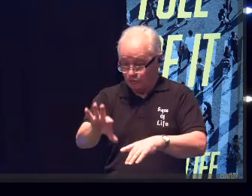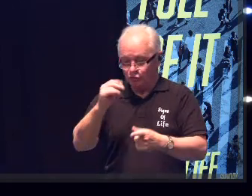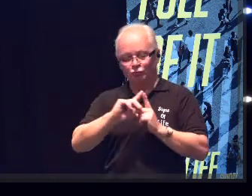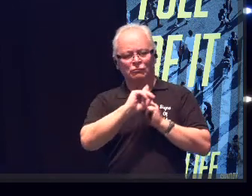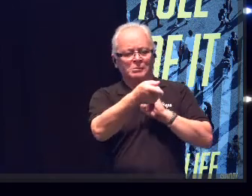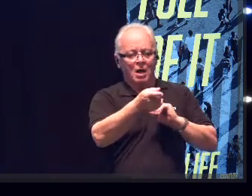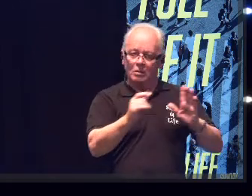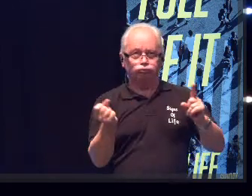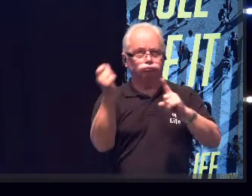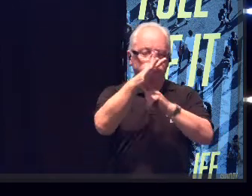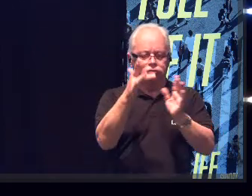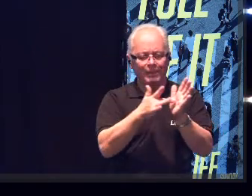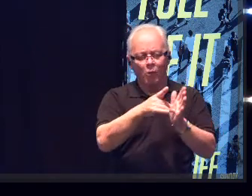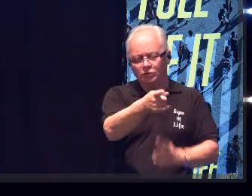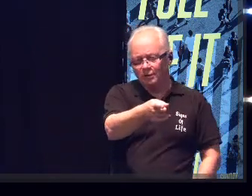is vital.